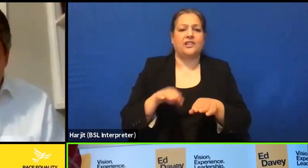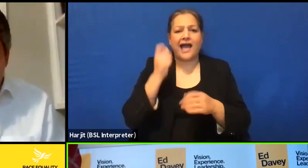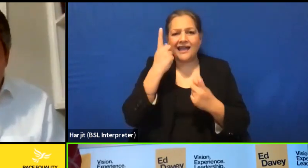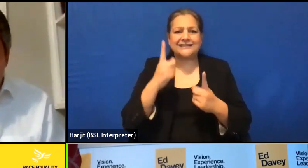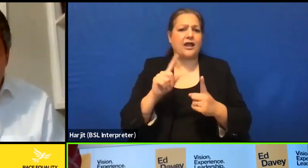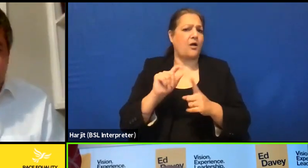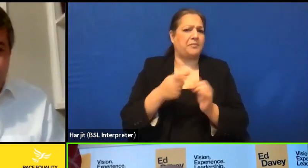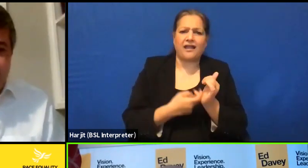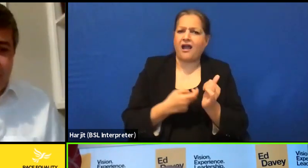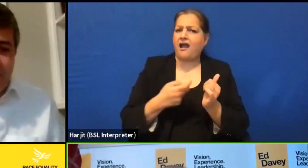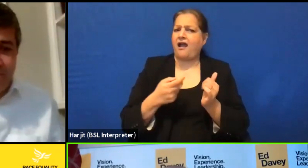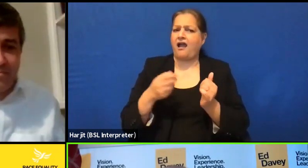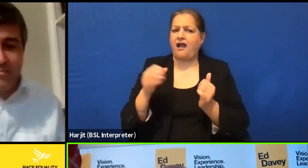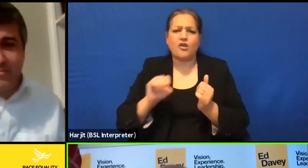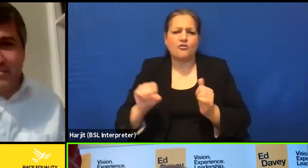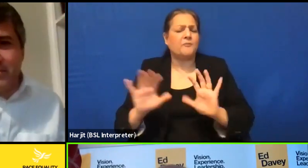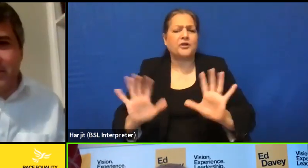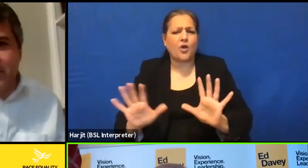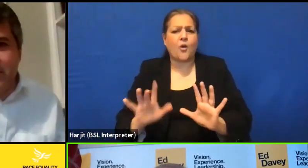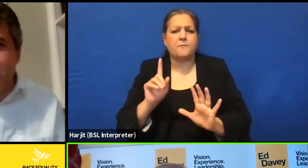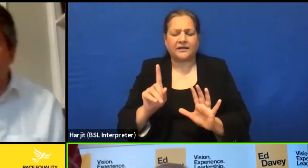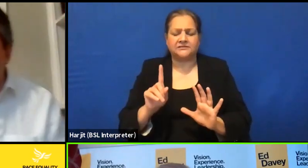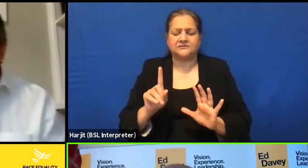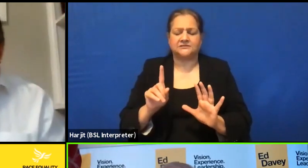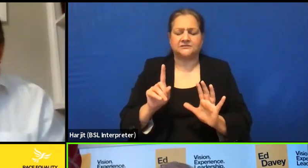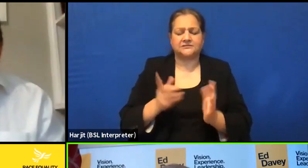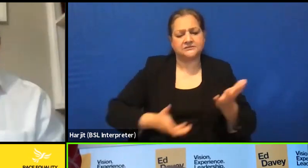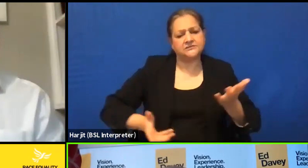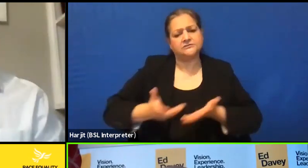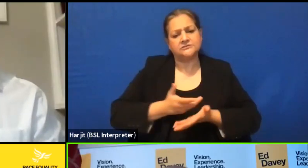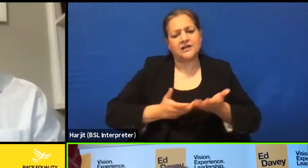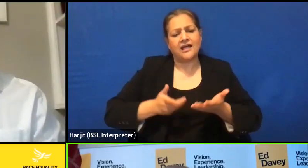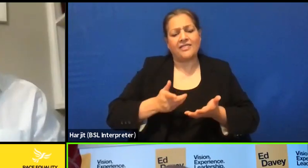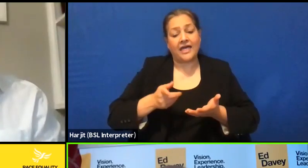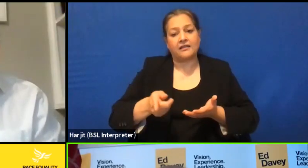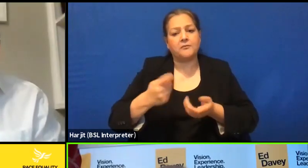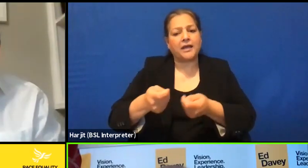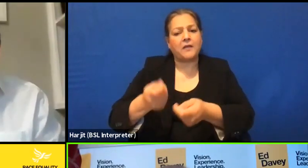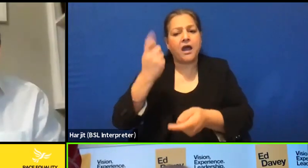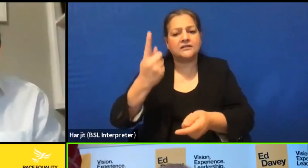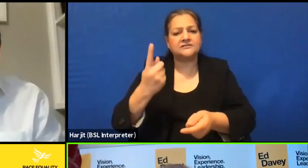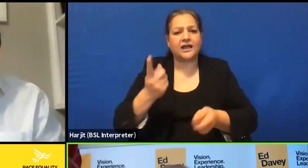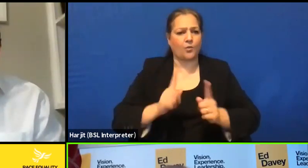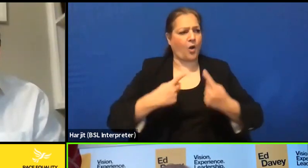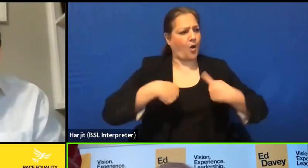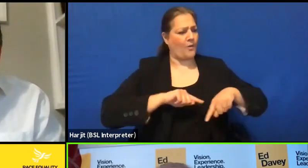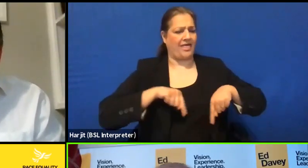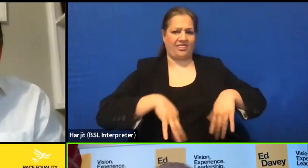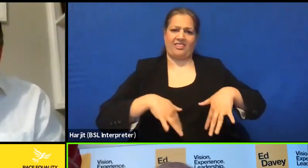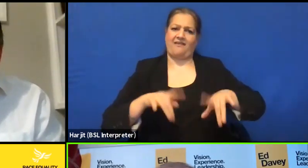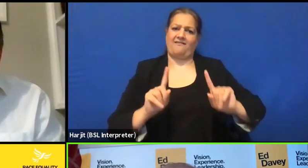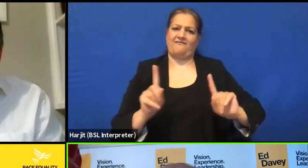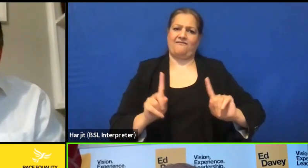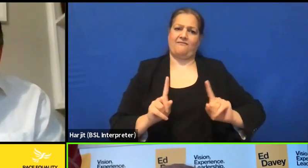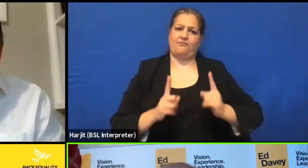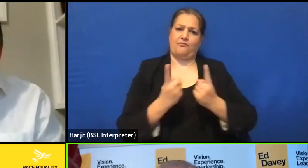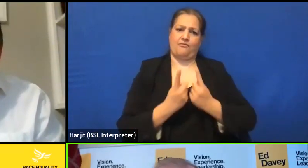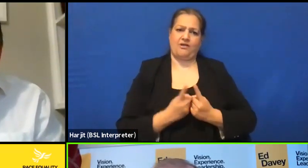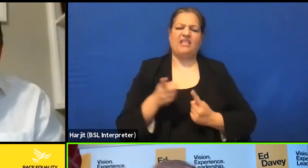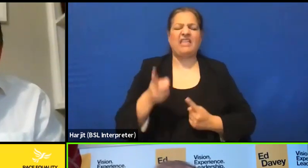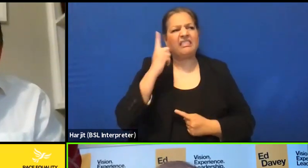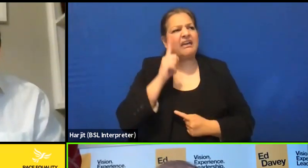but they actually then understand what you're about, because they see you as a sort of activist party that